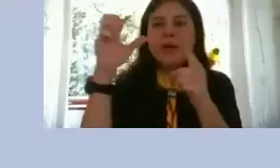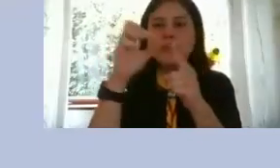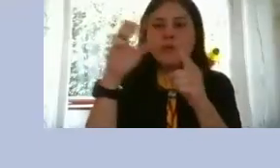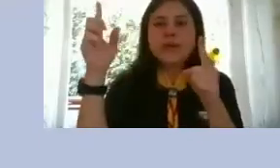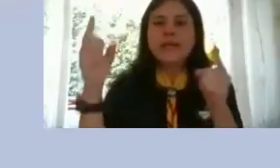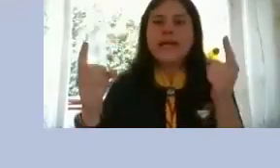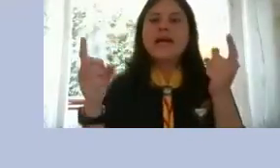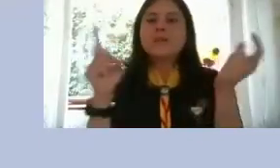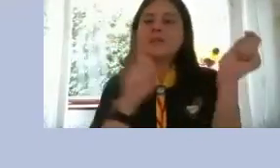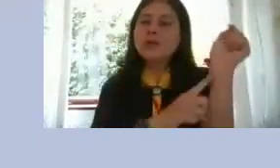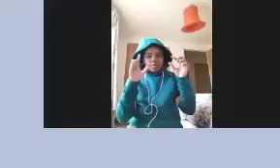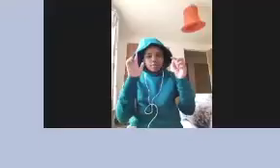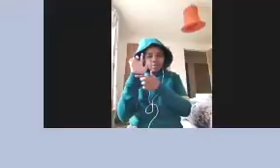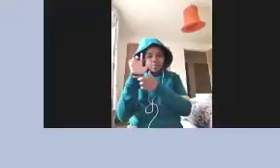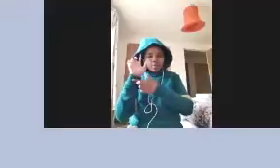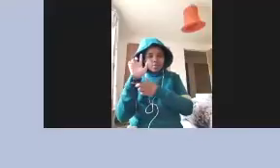Orange and